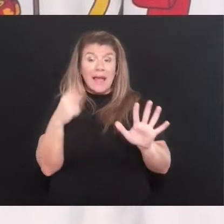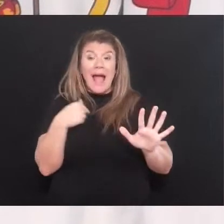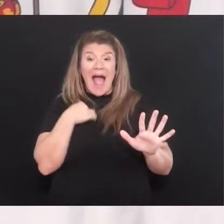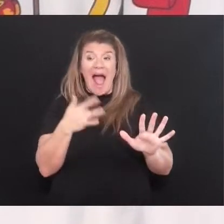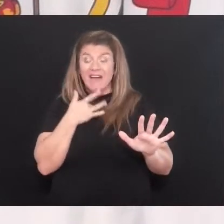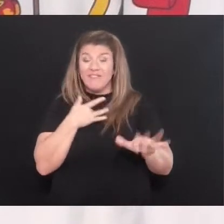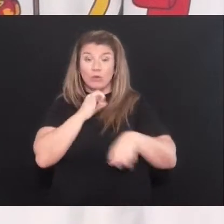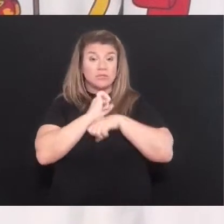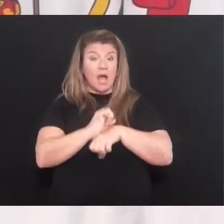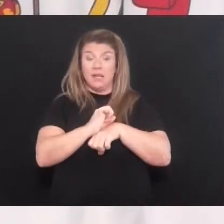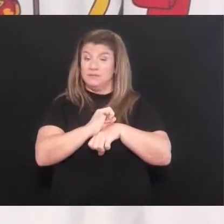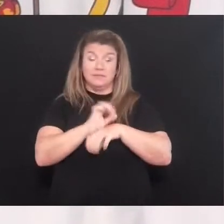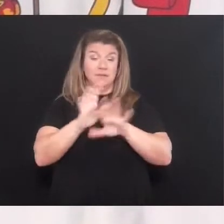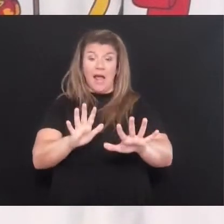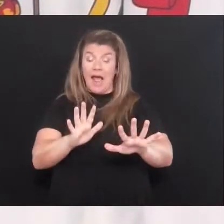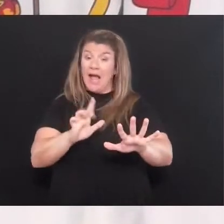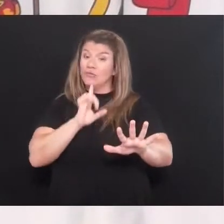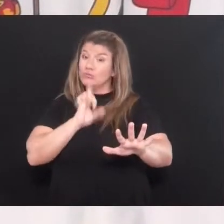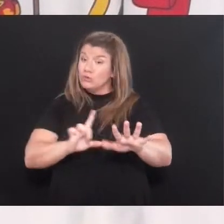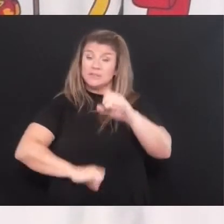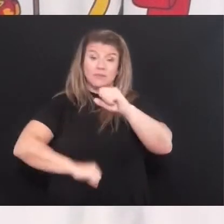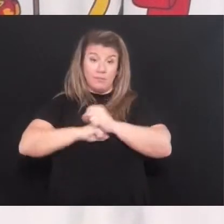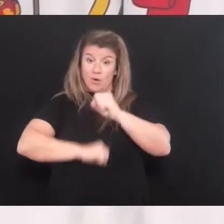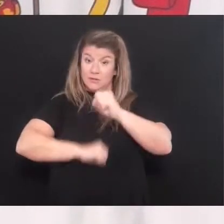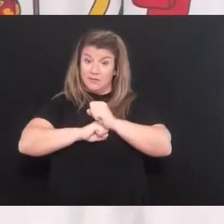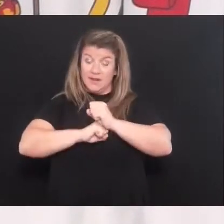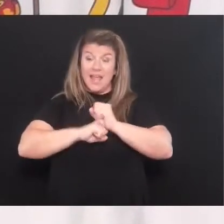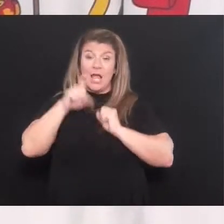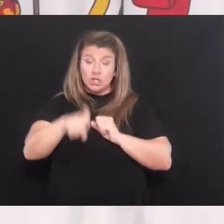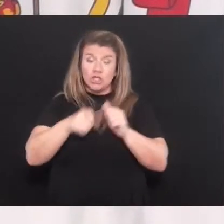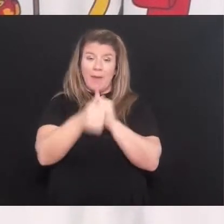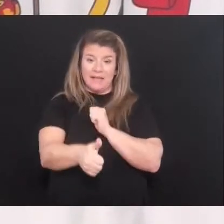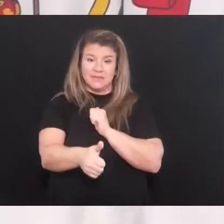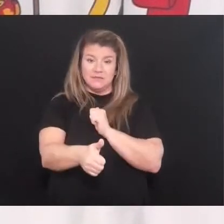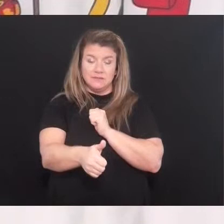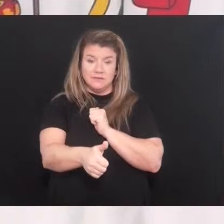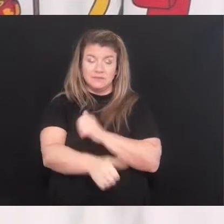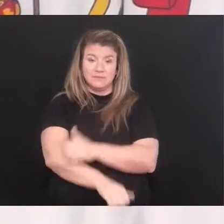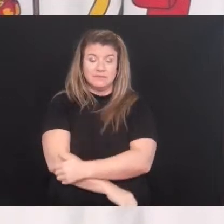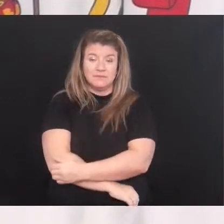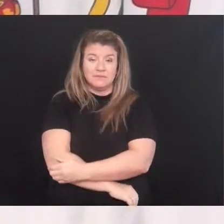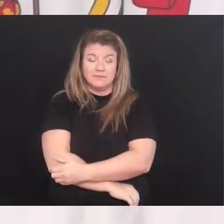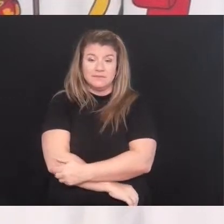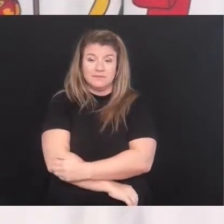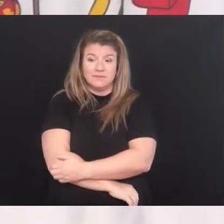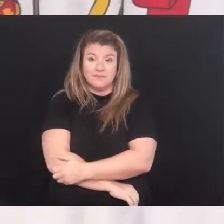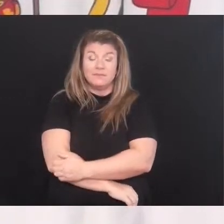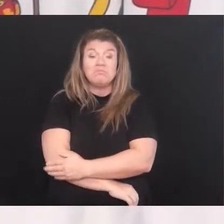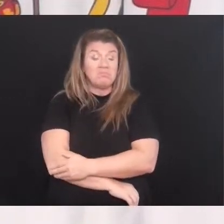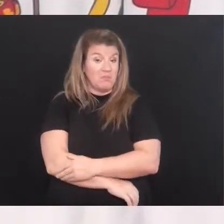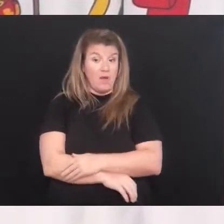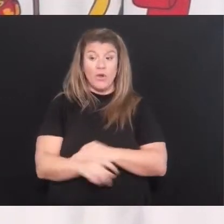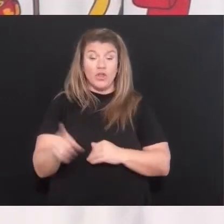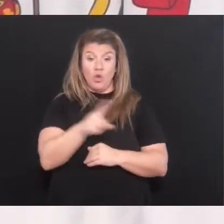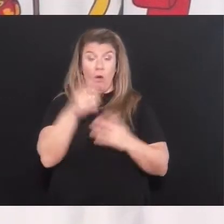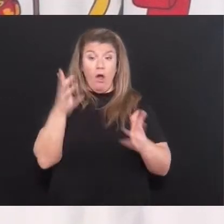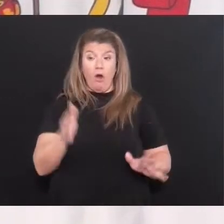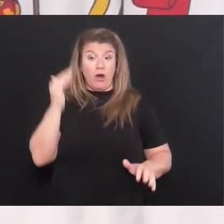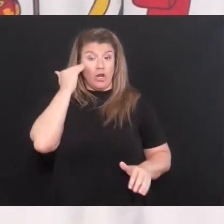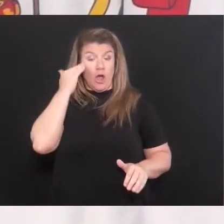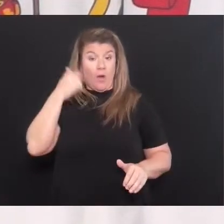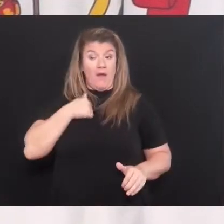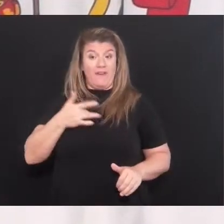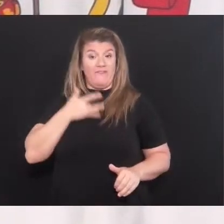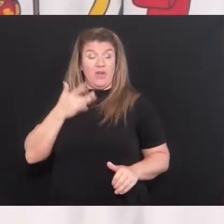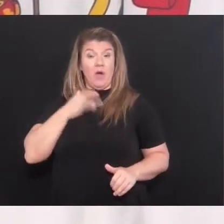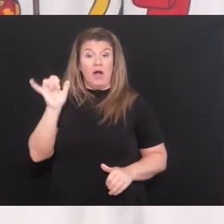solid as I can possibly be, that we should pass that. Now, I want everyone to know where I stand on this, on the other thing